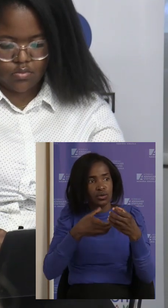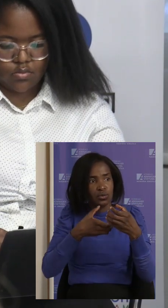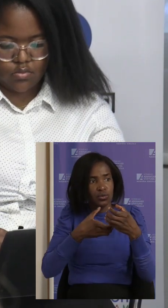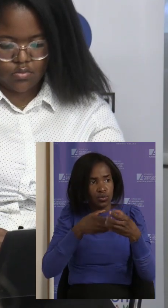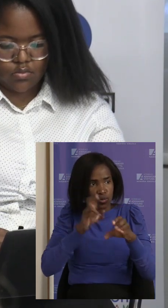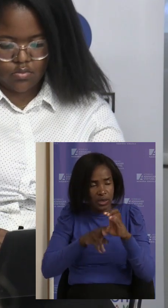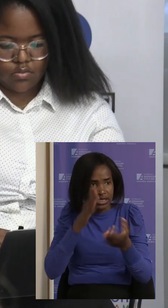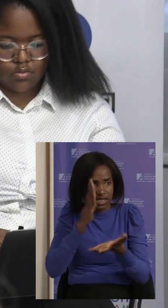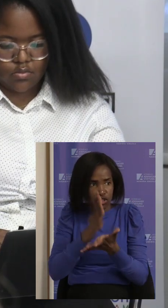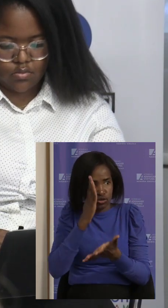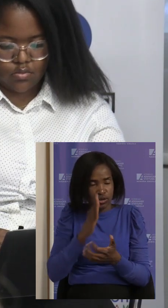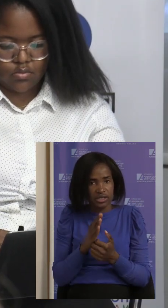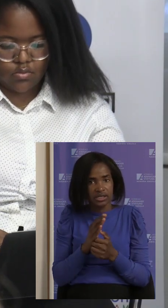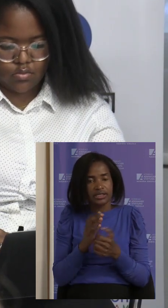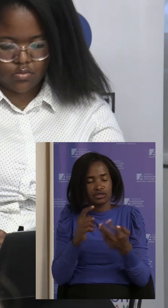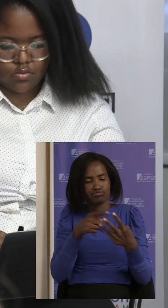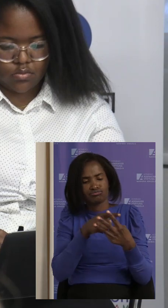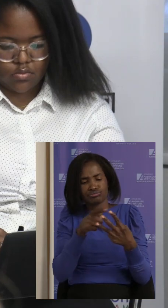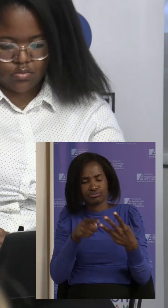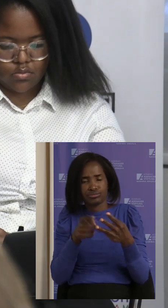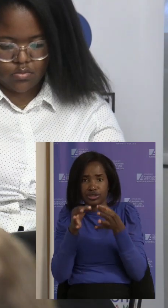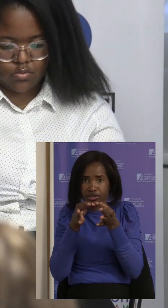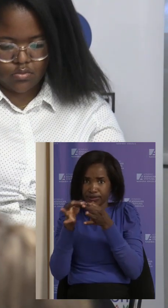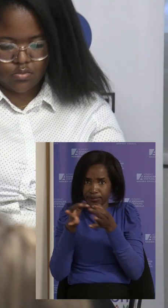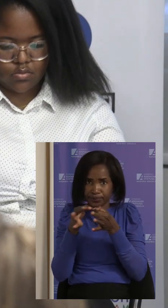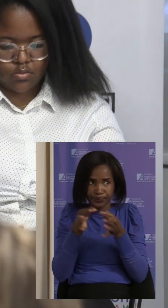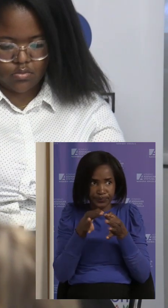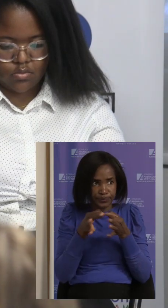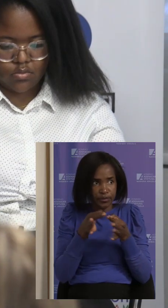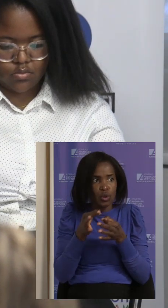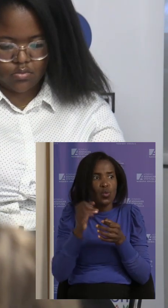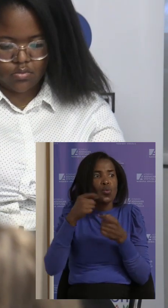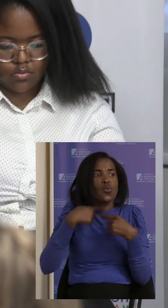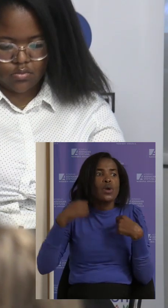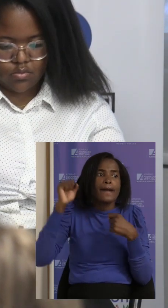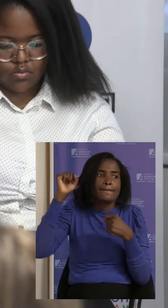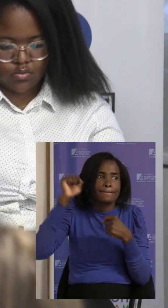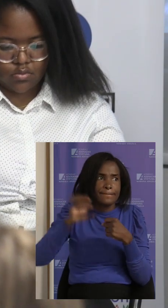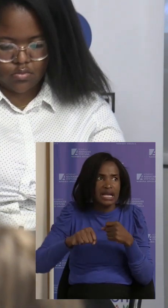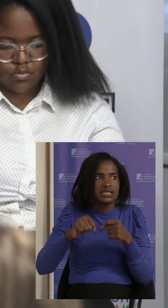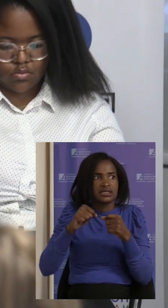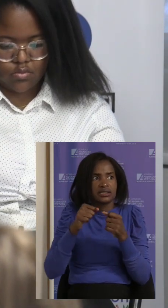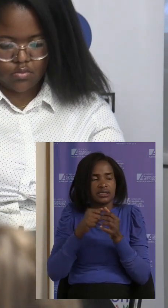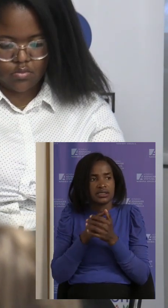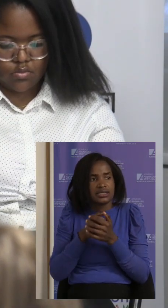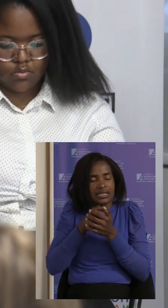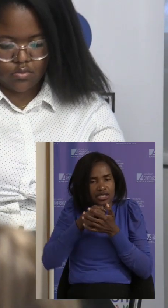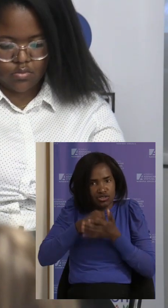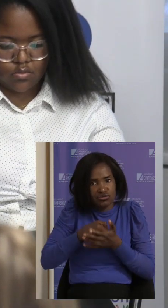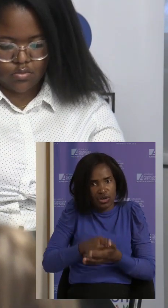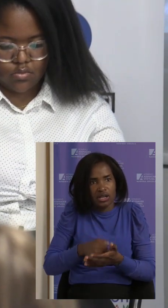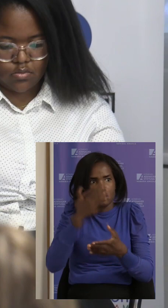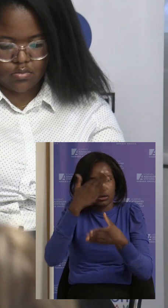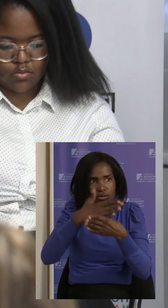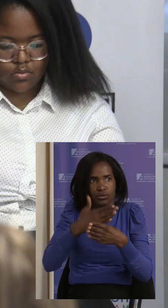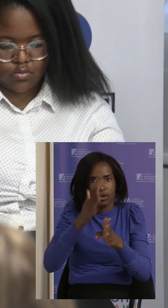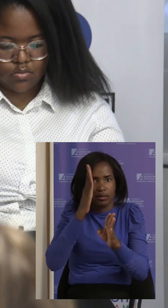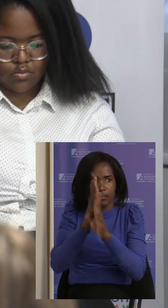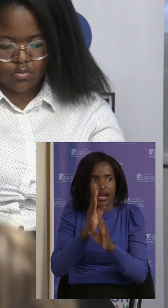quality assurance. Just to come back to that is, we must manage to get it right the first